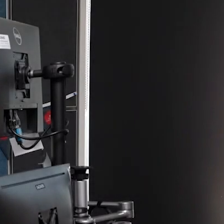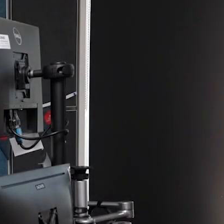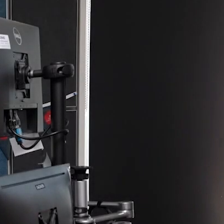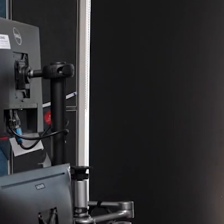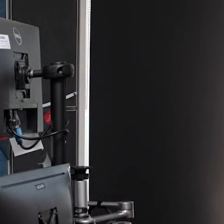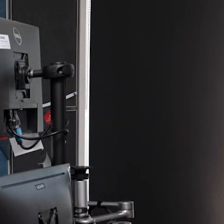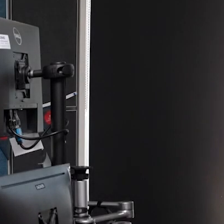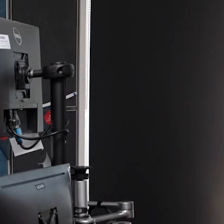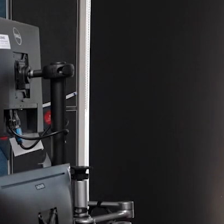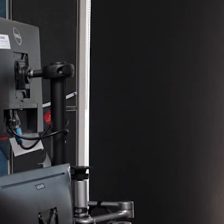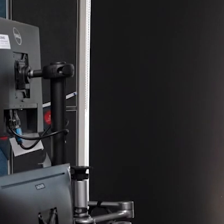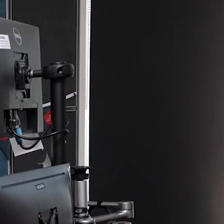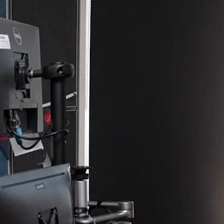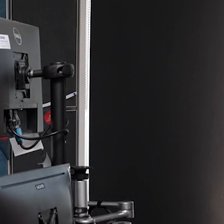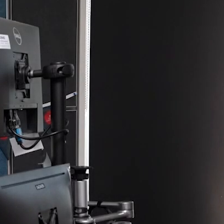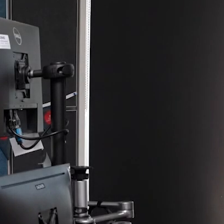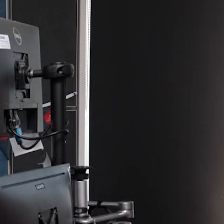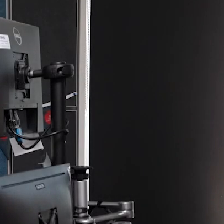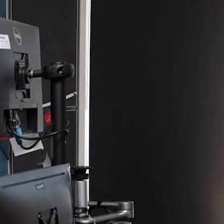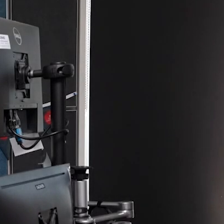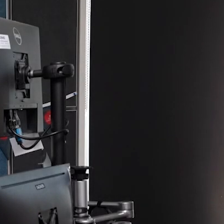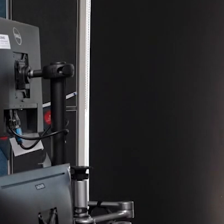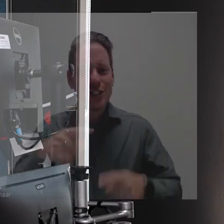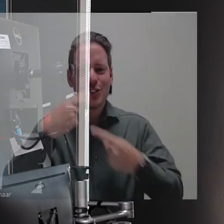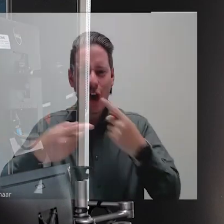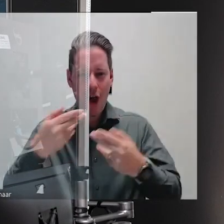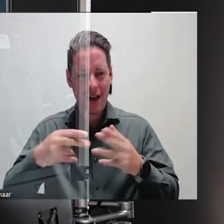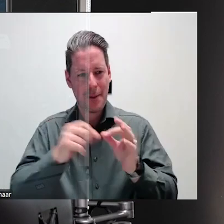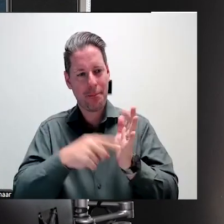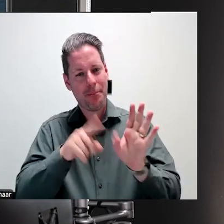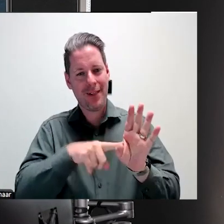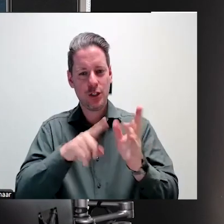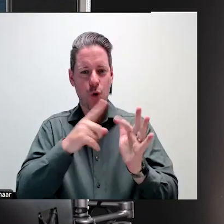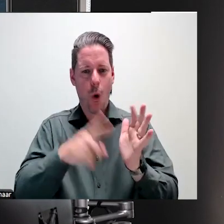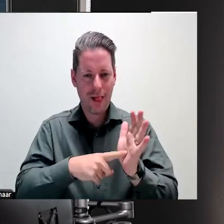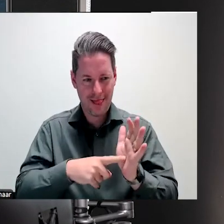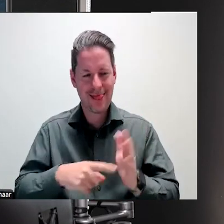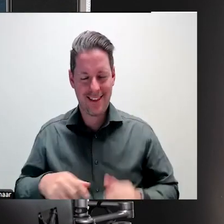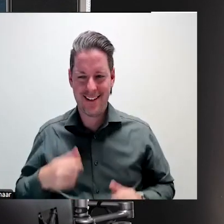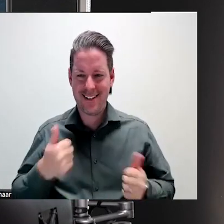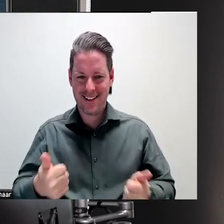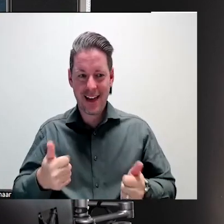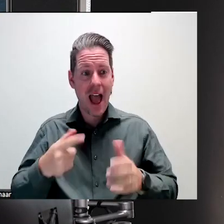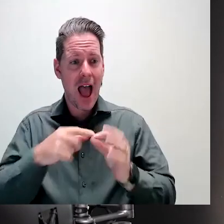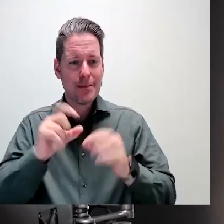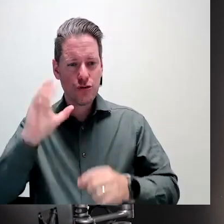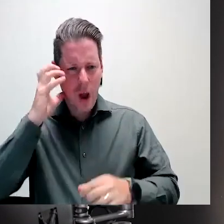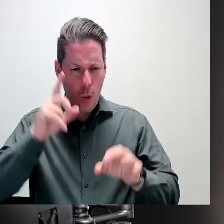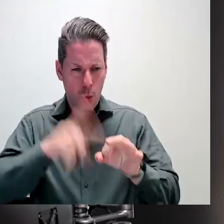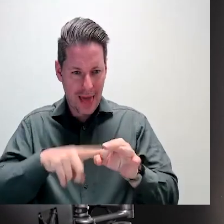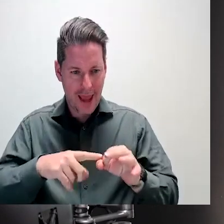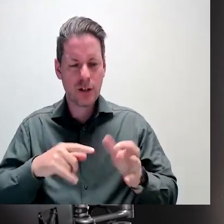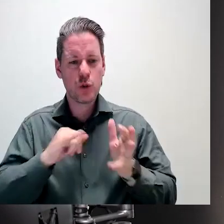Billy Joel, A Matter of Trust from 1986. You're on ABC Radio Queensland.